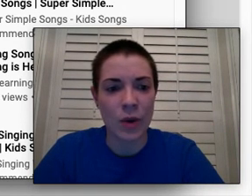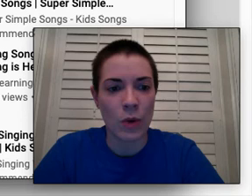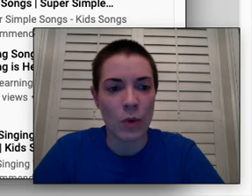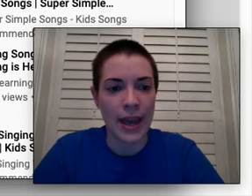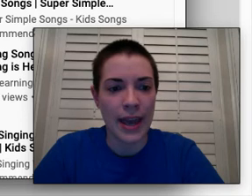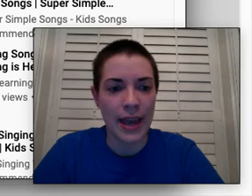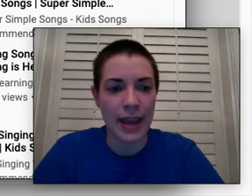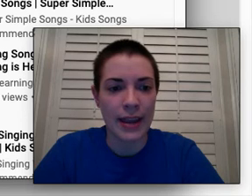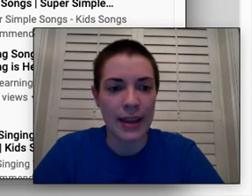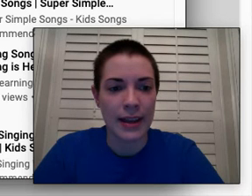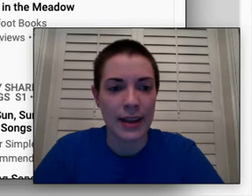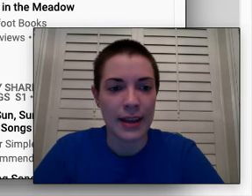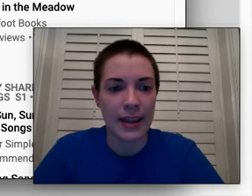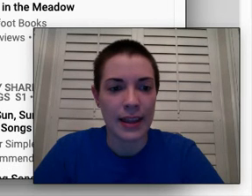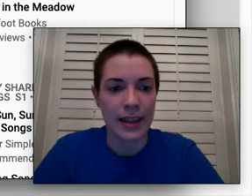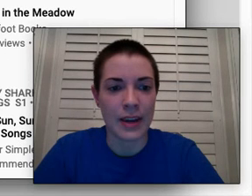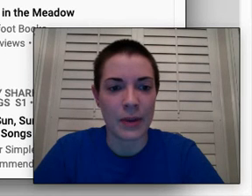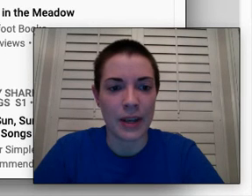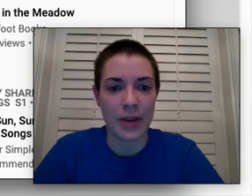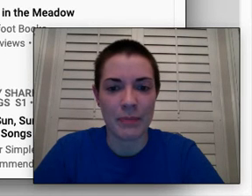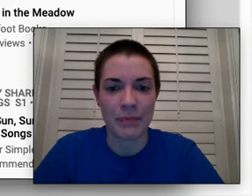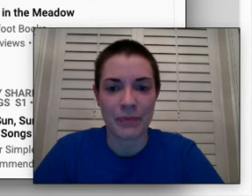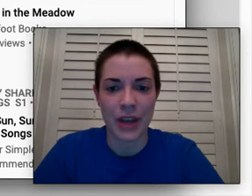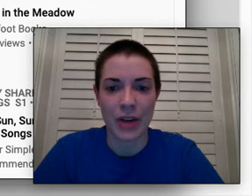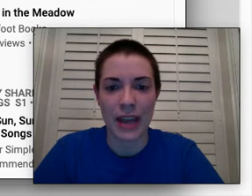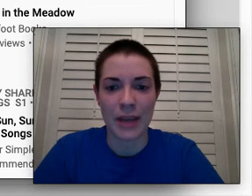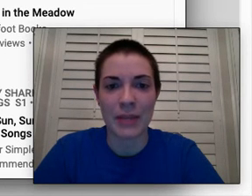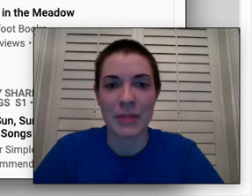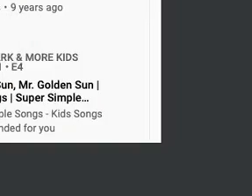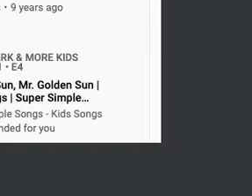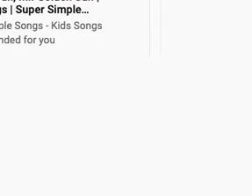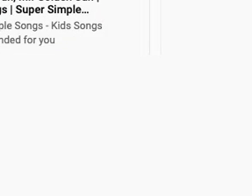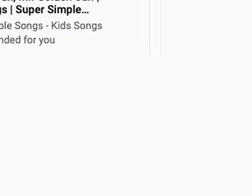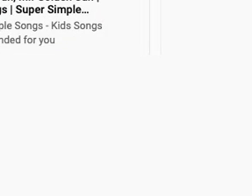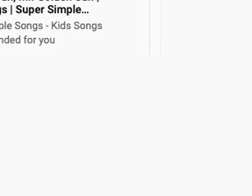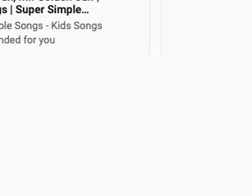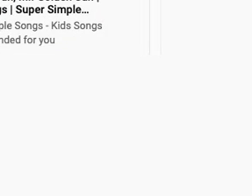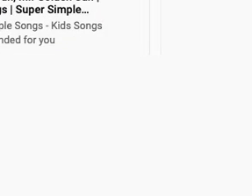go away. There we go. Okay, I'm going to make it big.